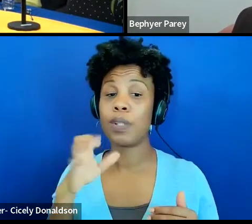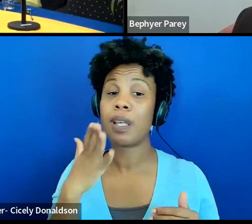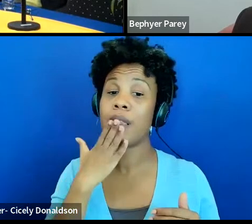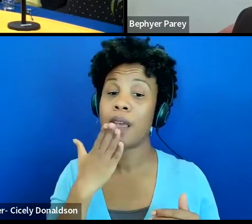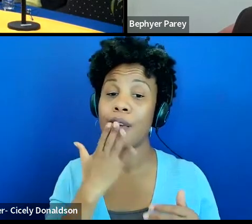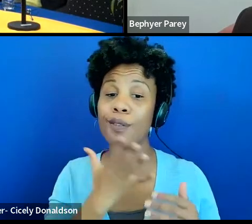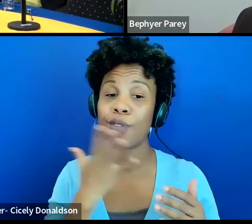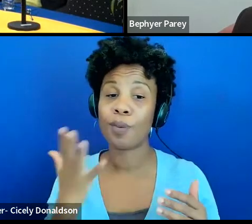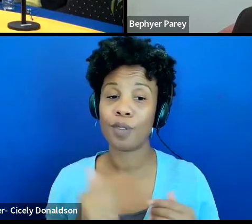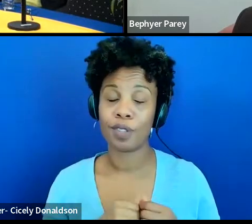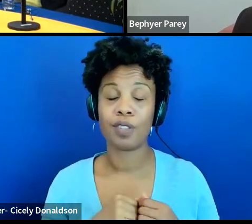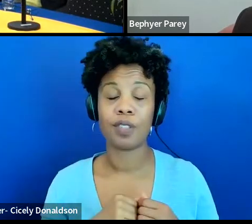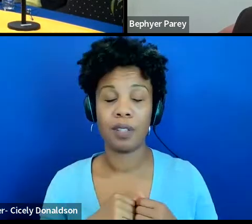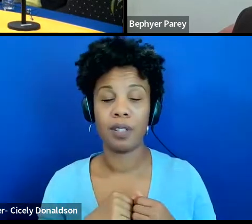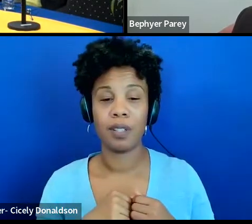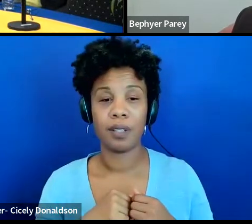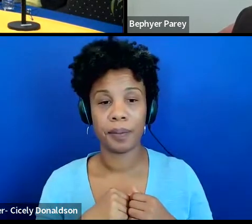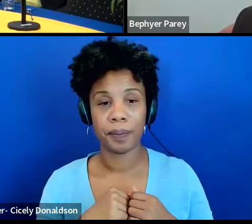much.